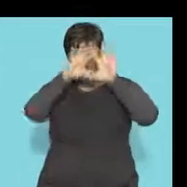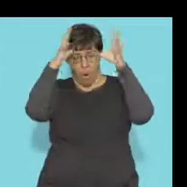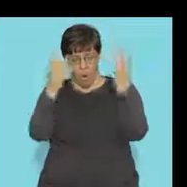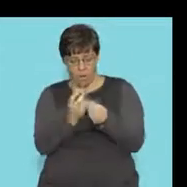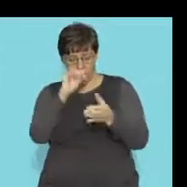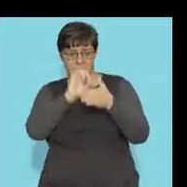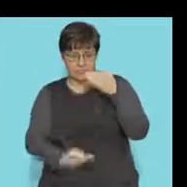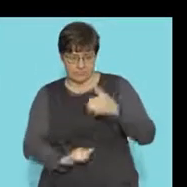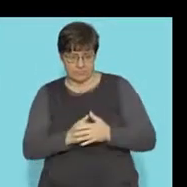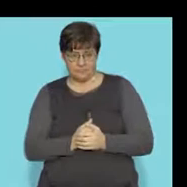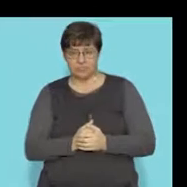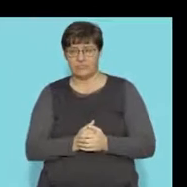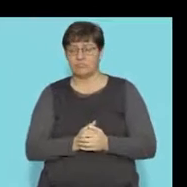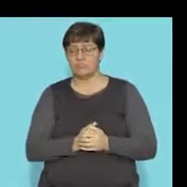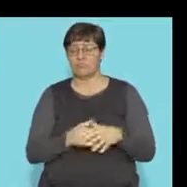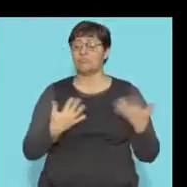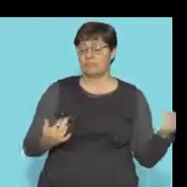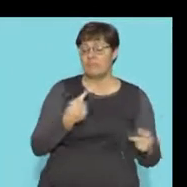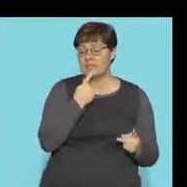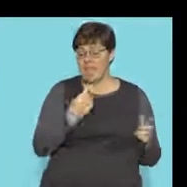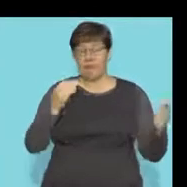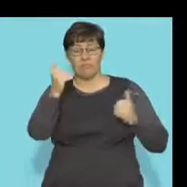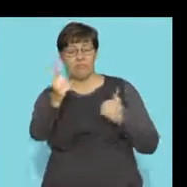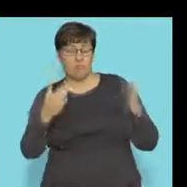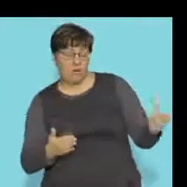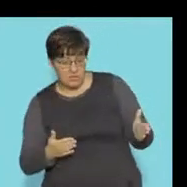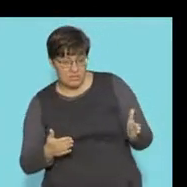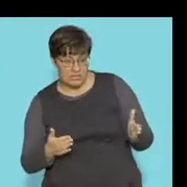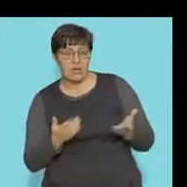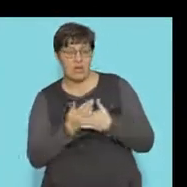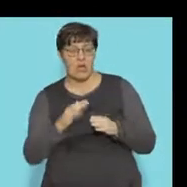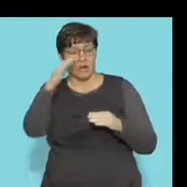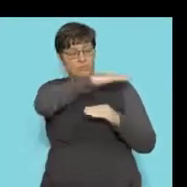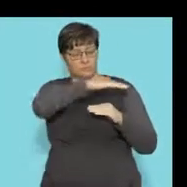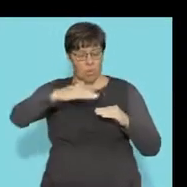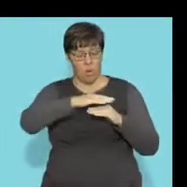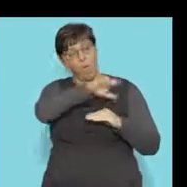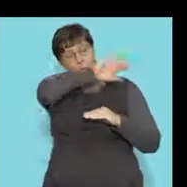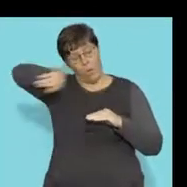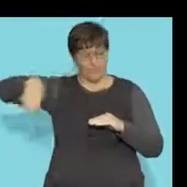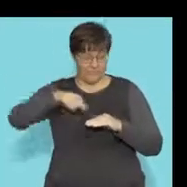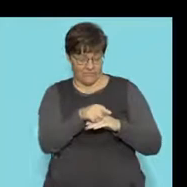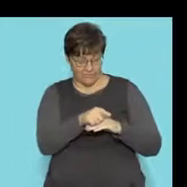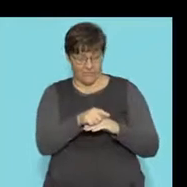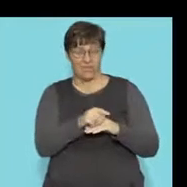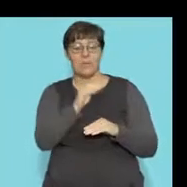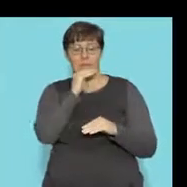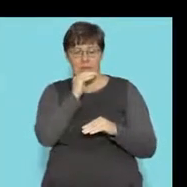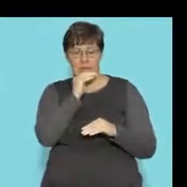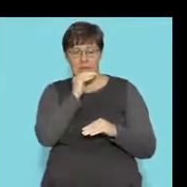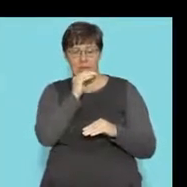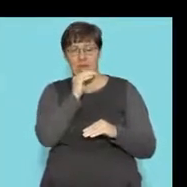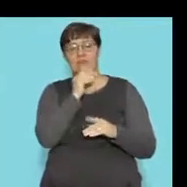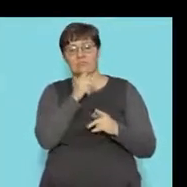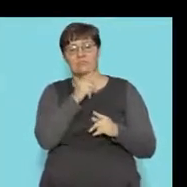So, for instance, if we have got a box and you've removed the top layer of the box, we know that that would be excluded